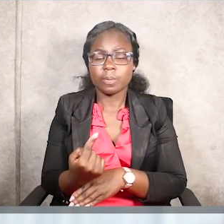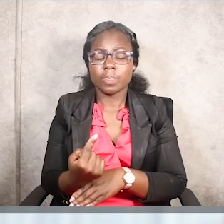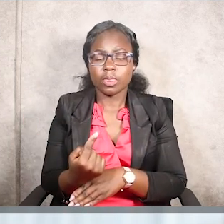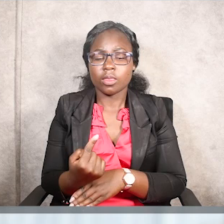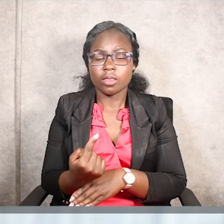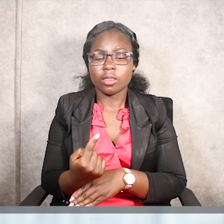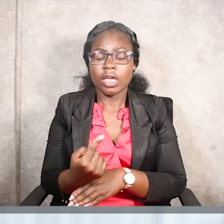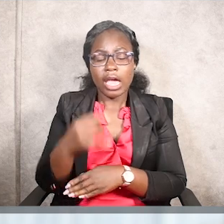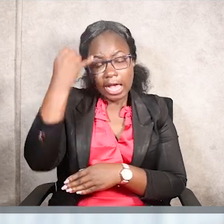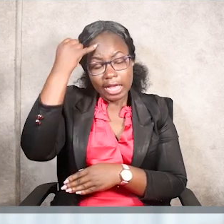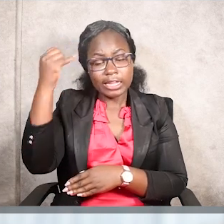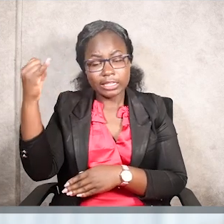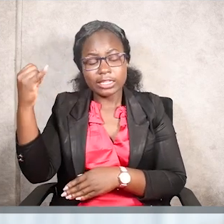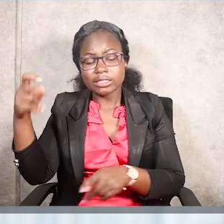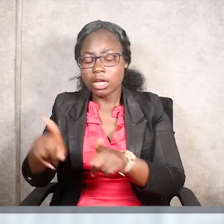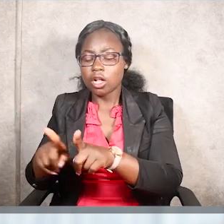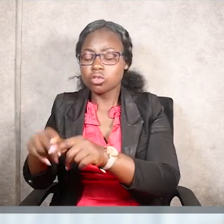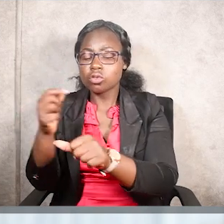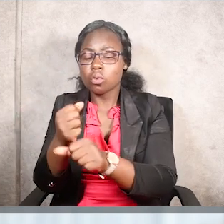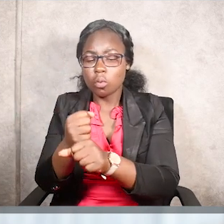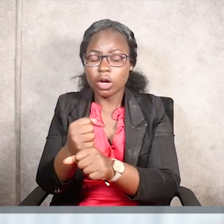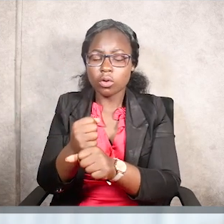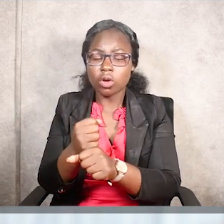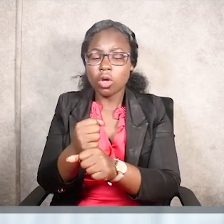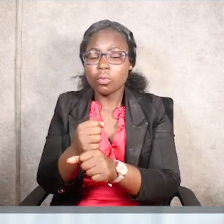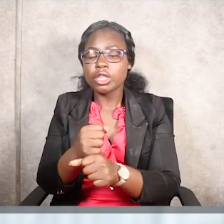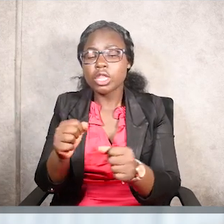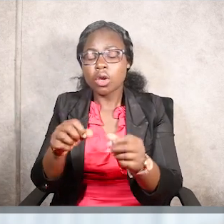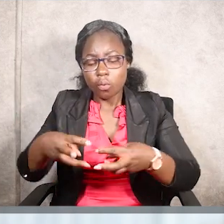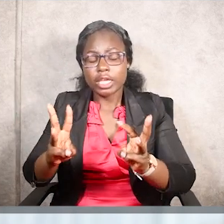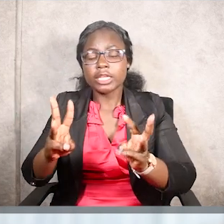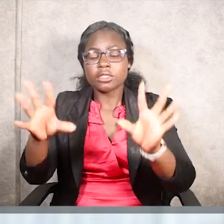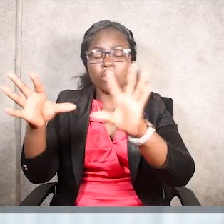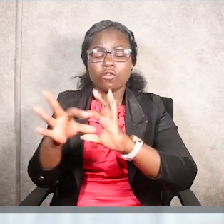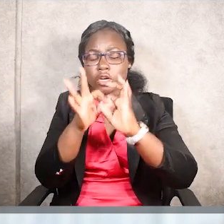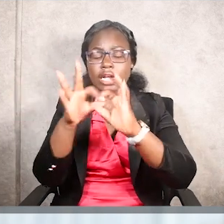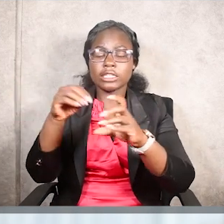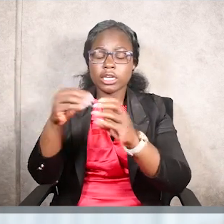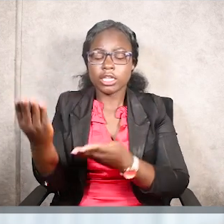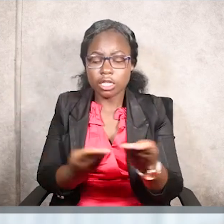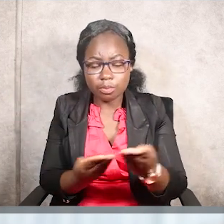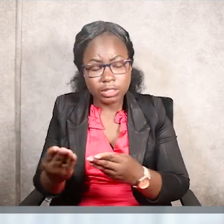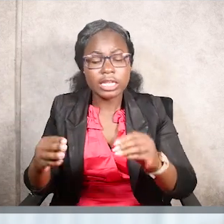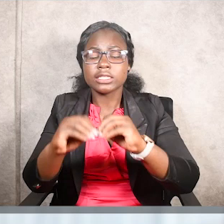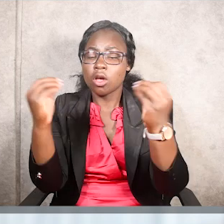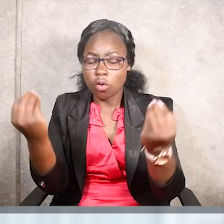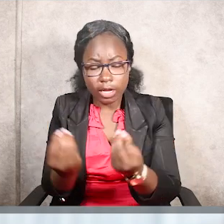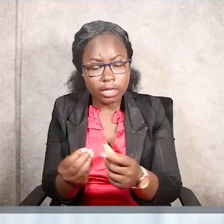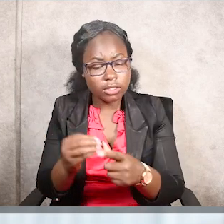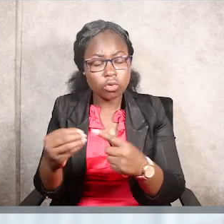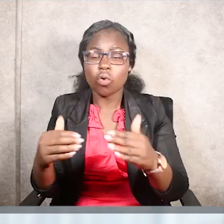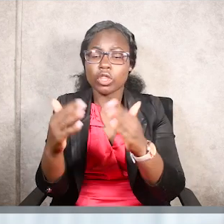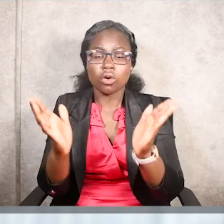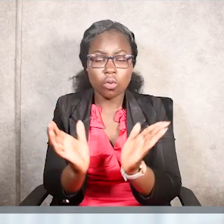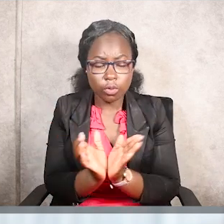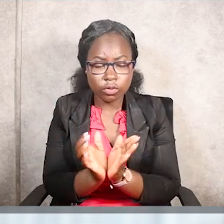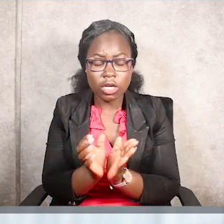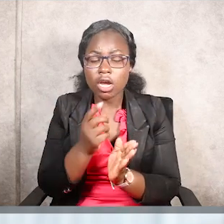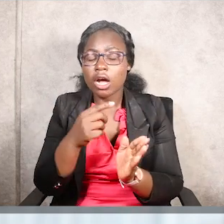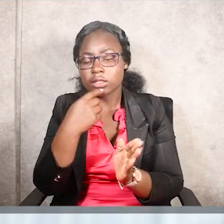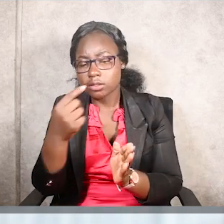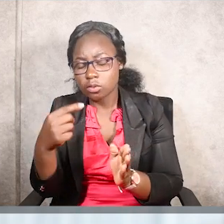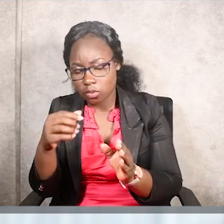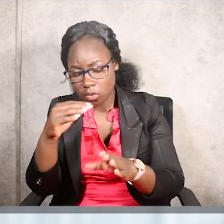change ideas, as we also deal with the custodians of the cultures within the business or the organization or